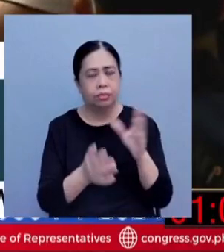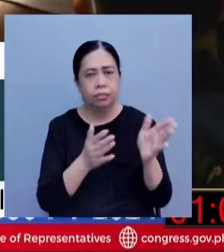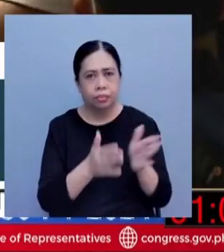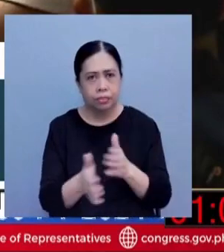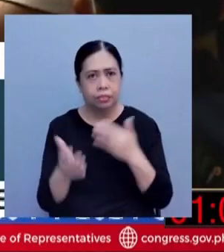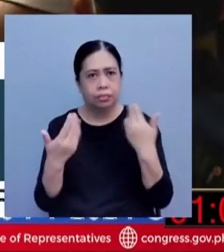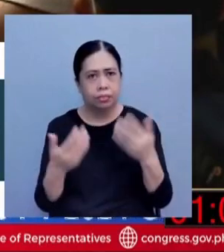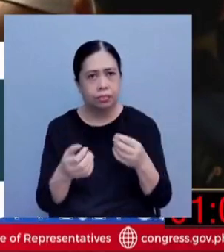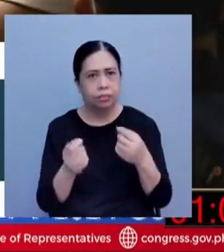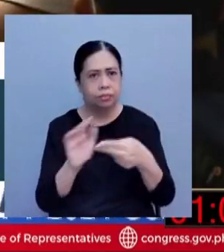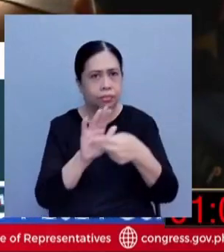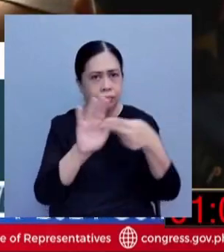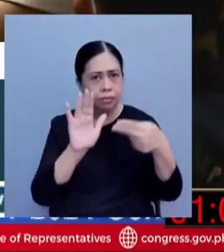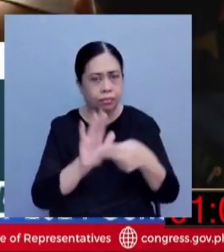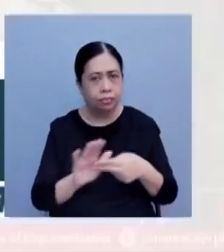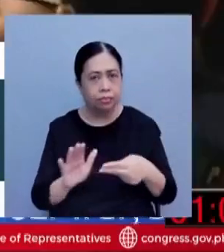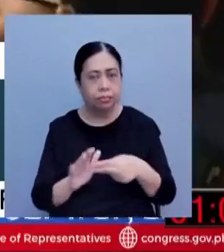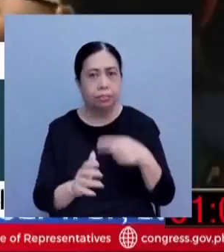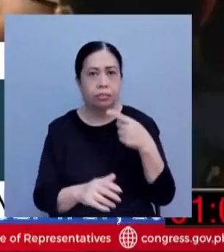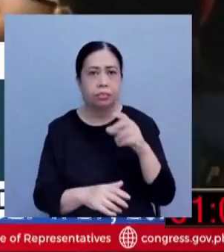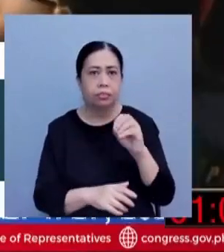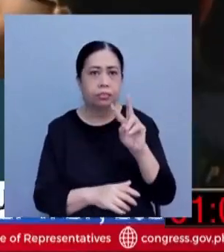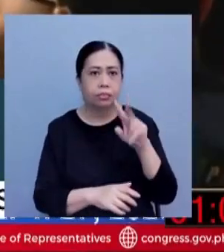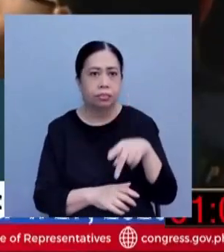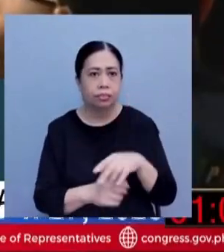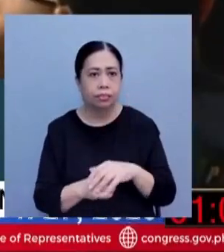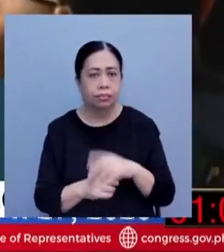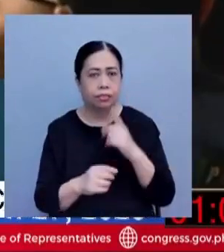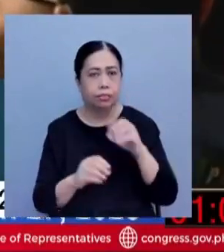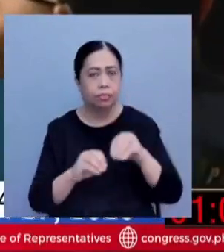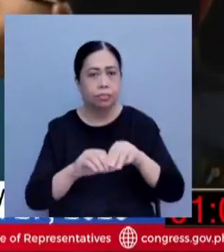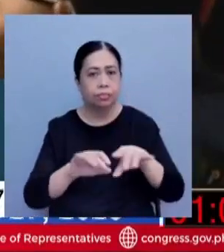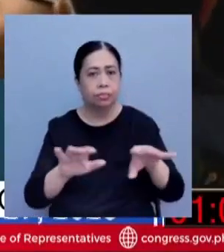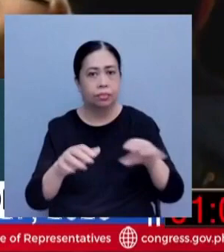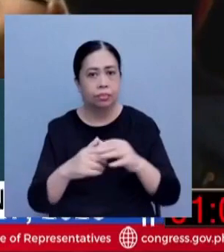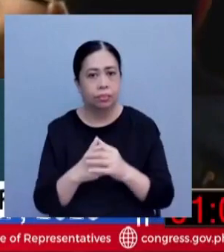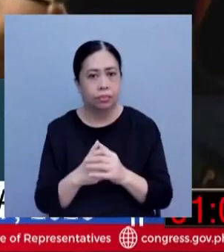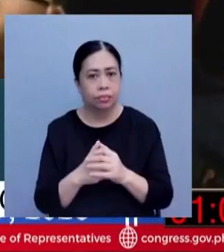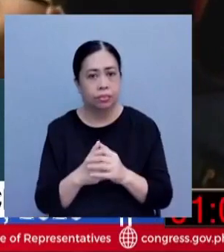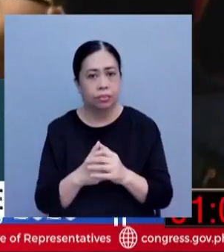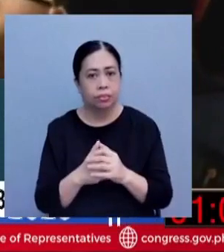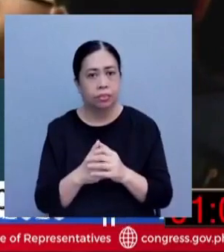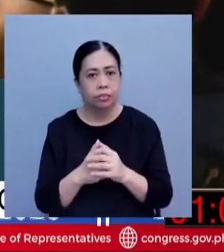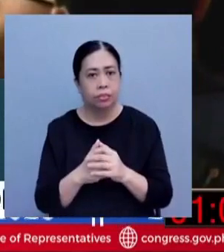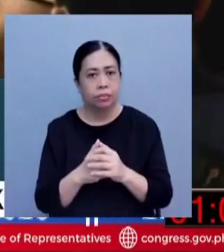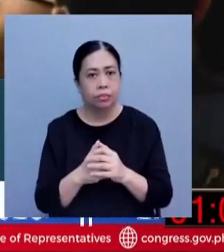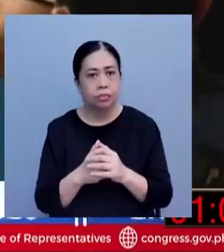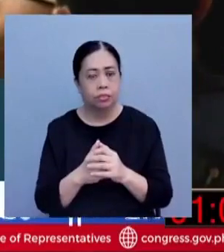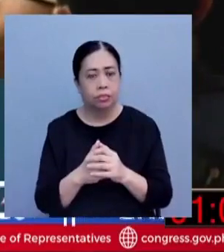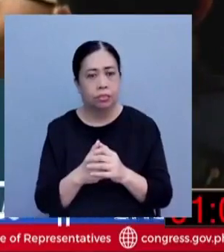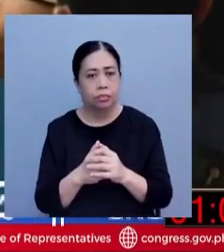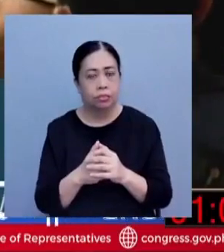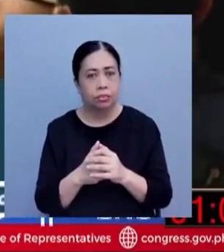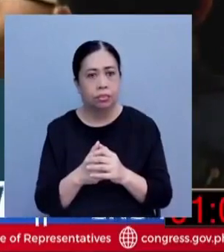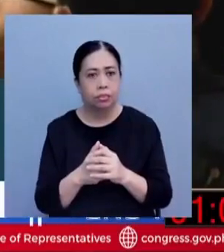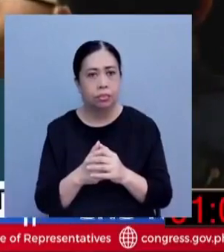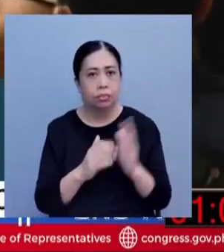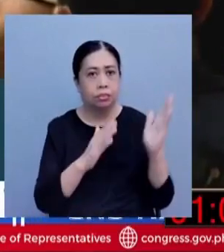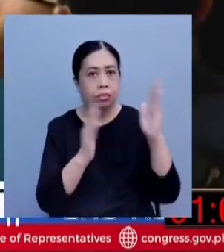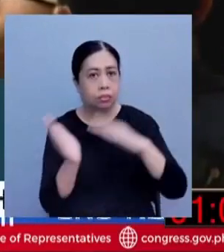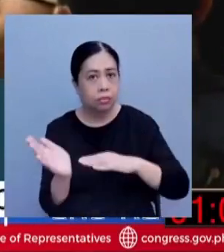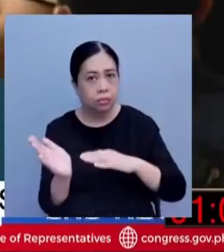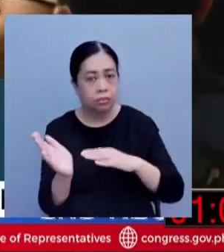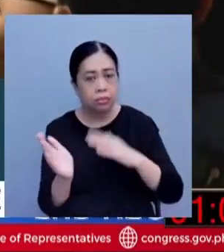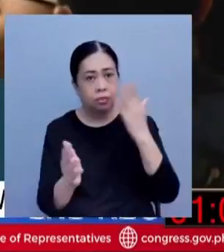laid down by the Office of the Vice President. The actual implementation was delayed because